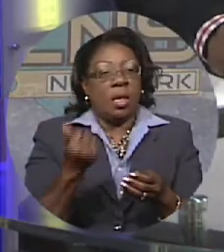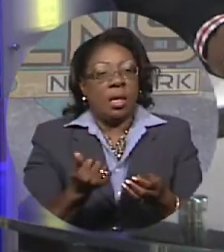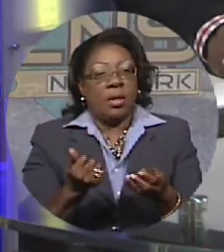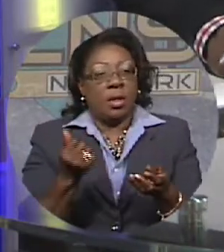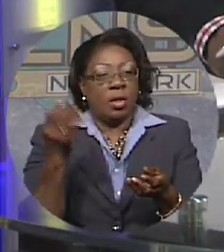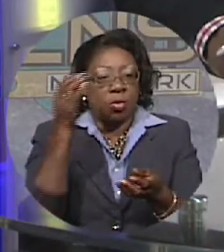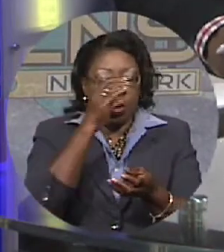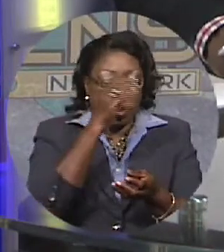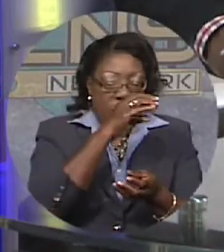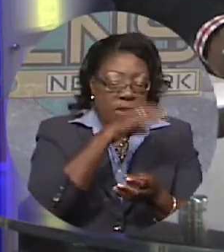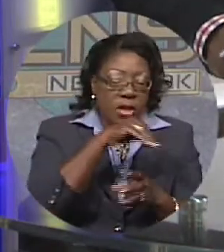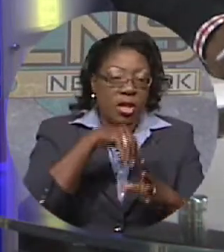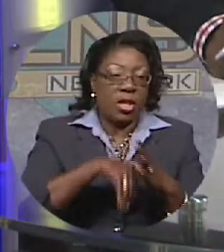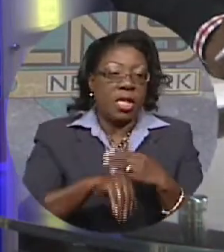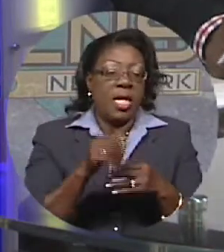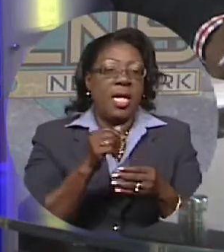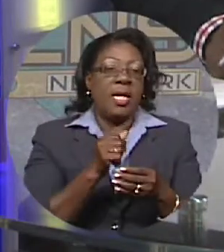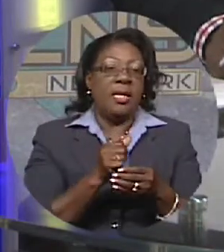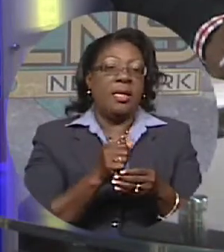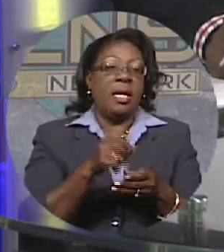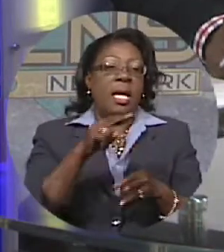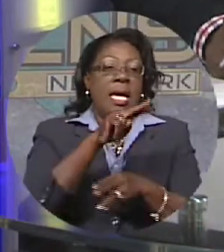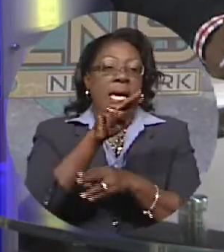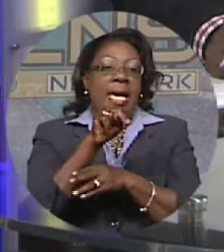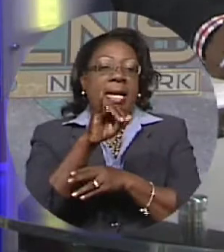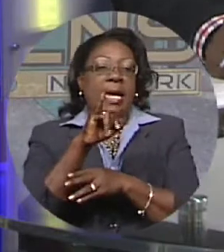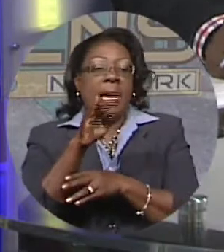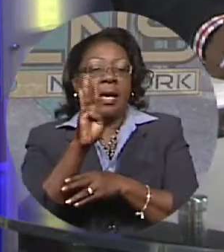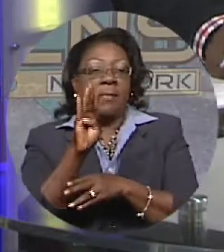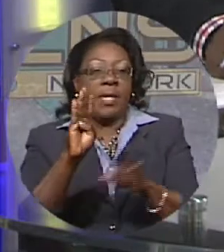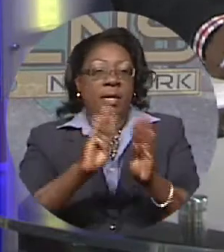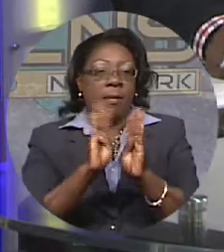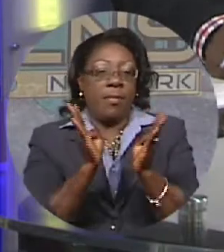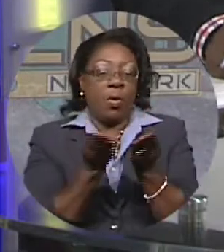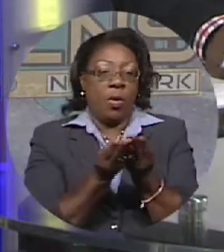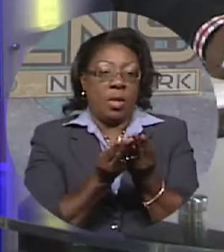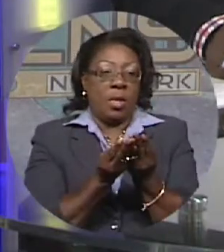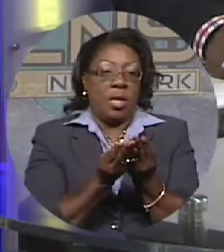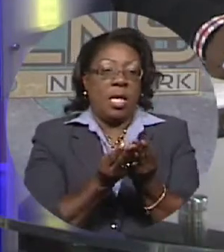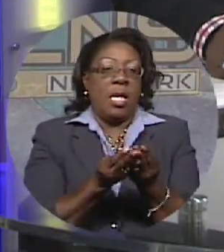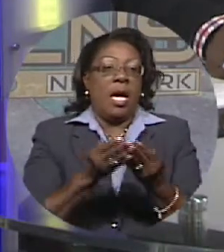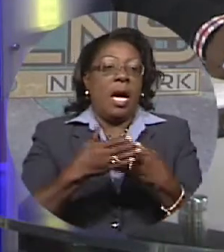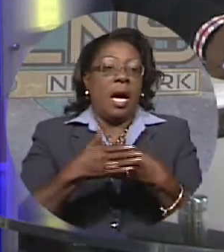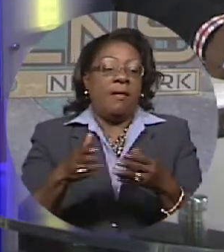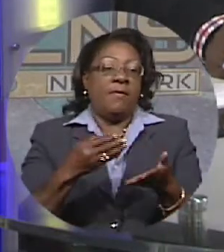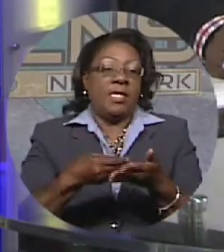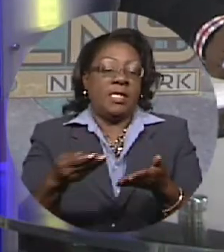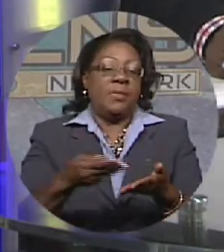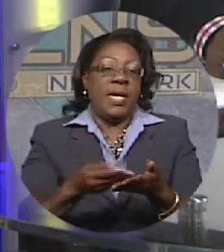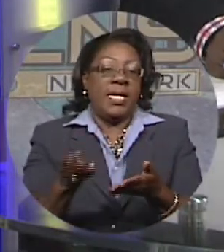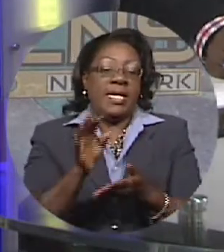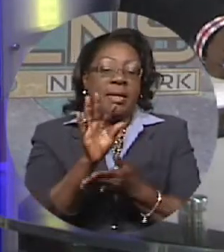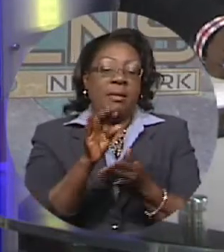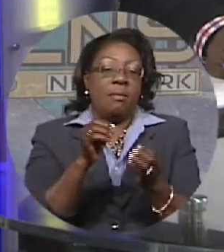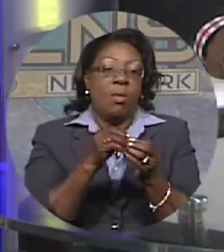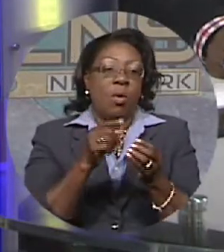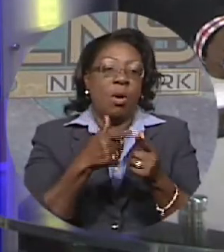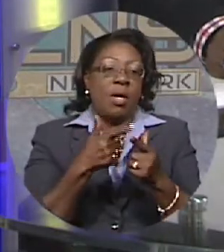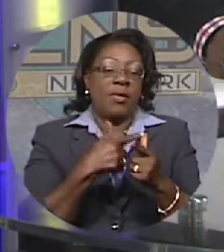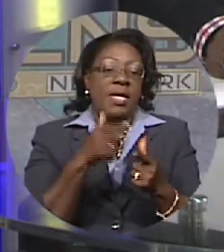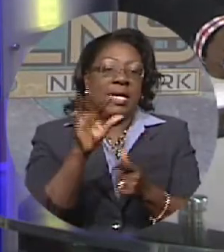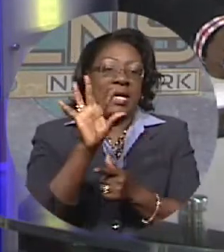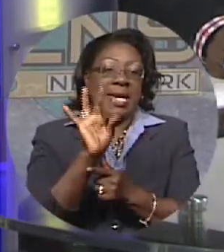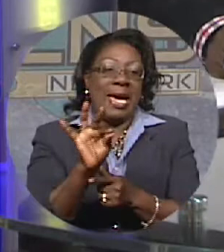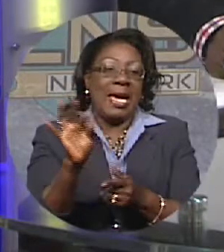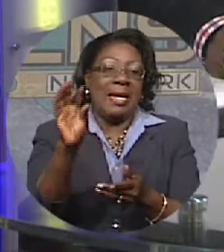this after almost $900,000 was spent on a forensic investigation surrounding ousted Director Algernon Cargill